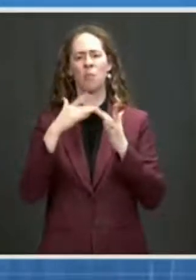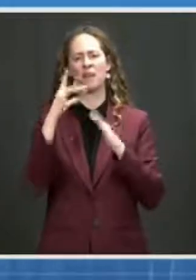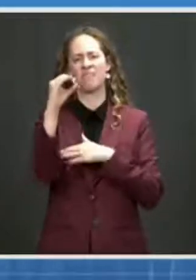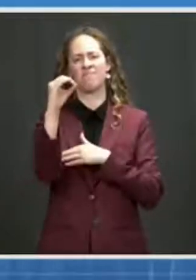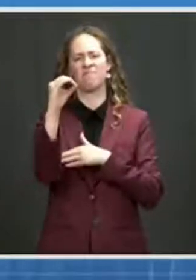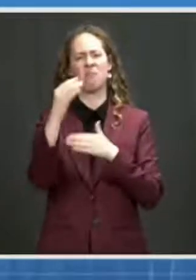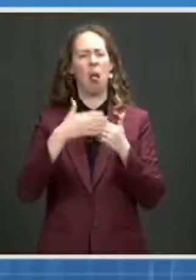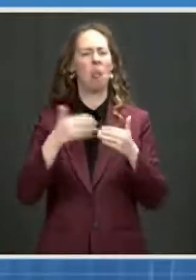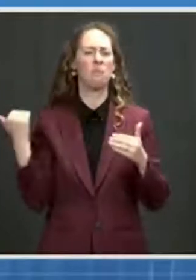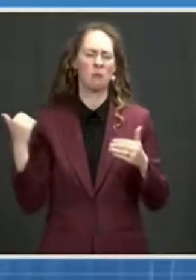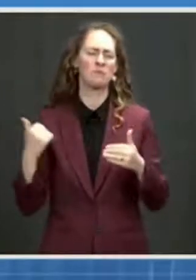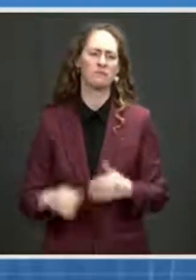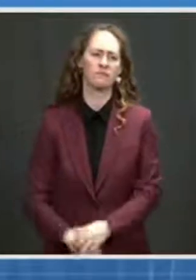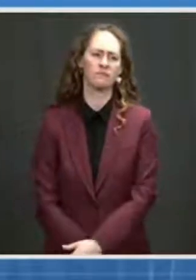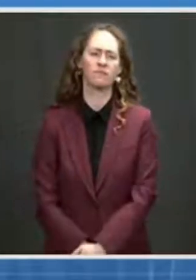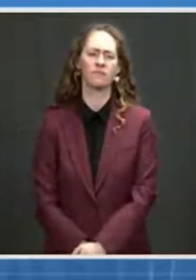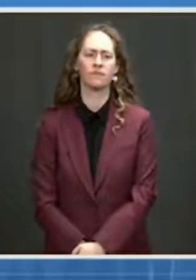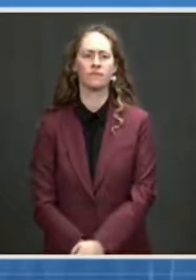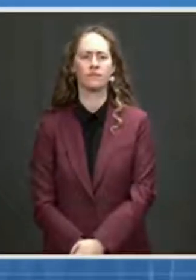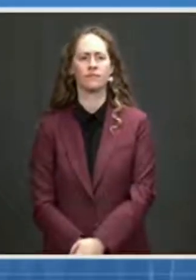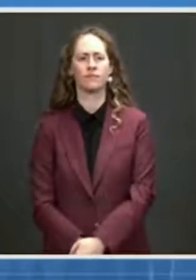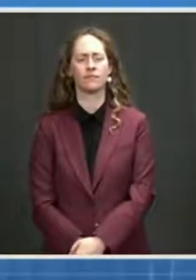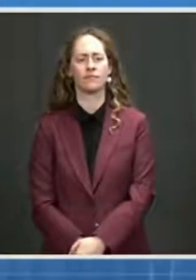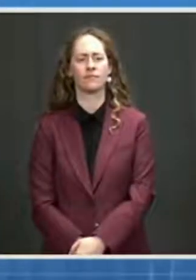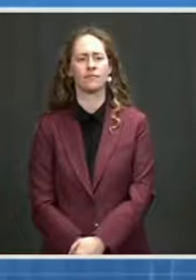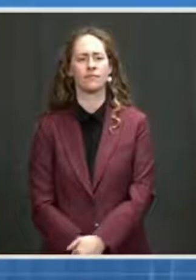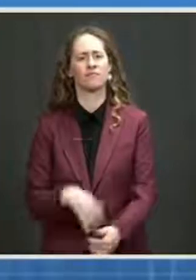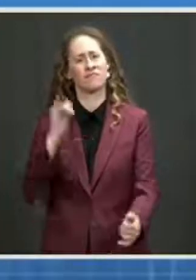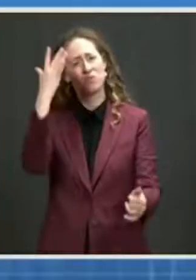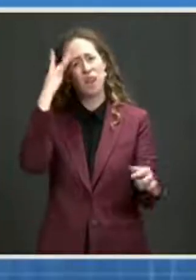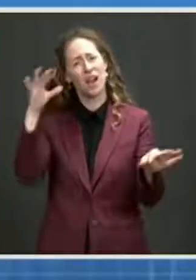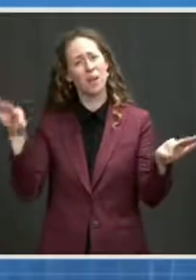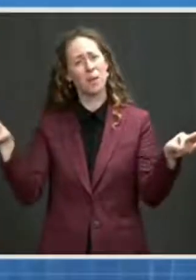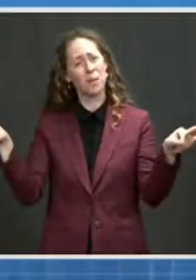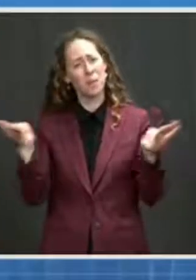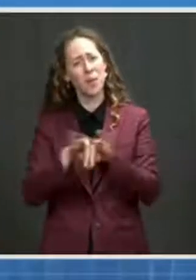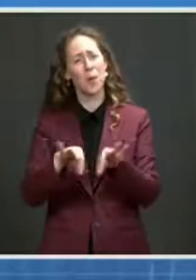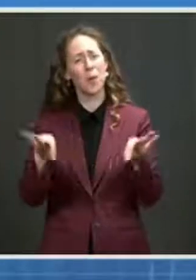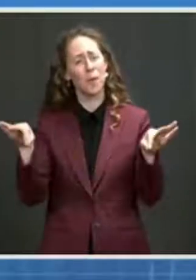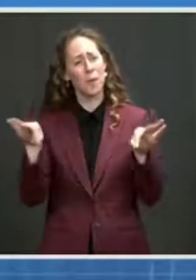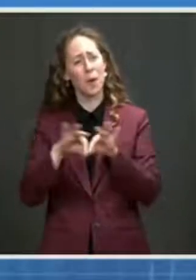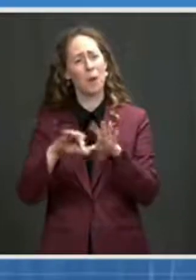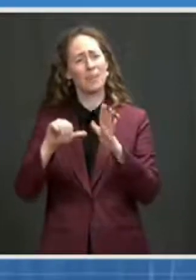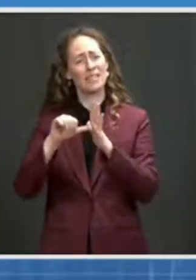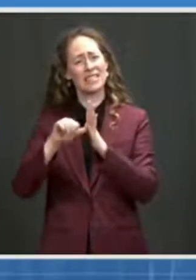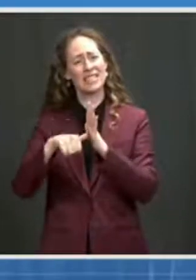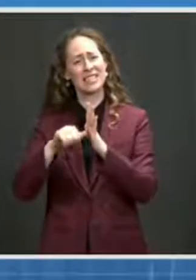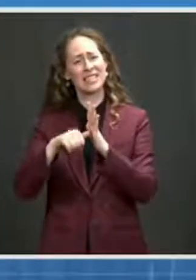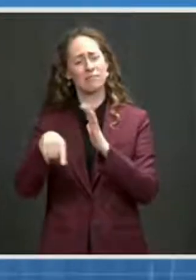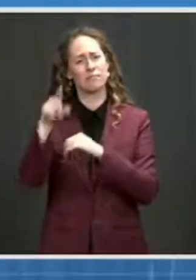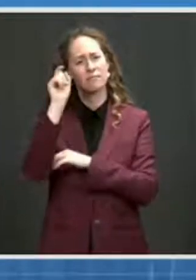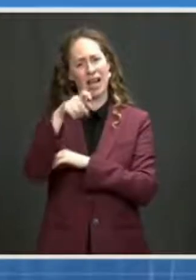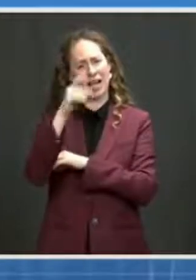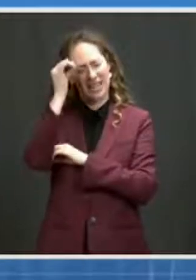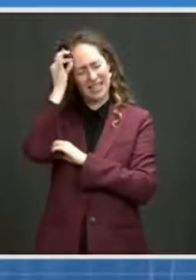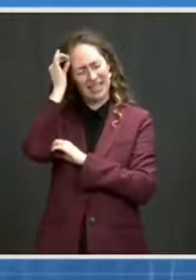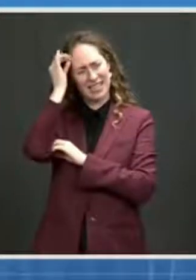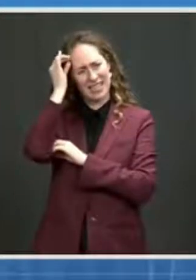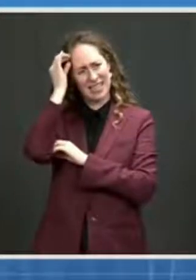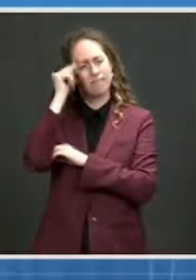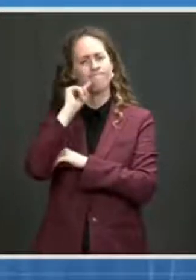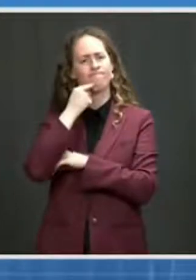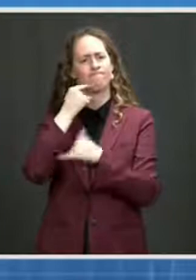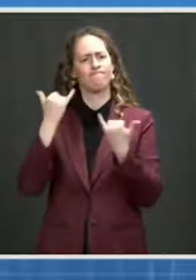disease. Why it's so important for all of us to seriously consider vaccination if you have